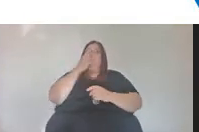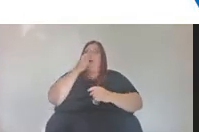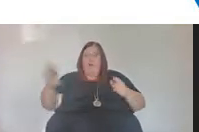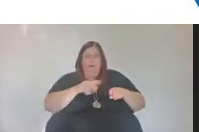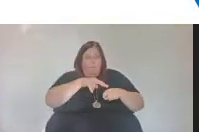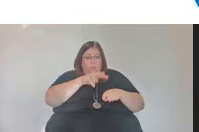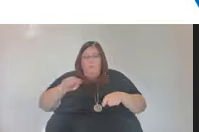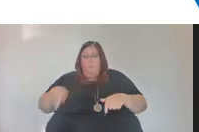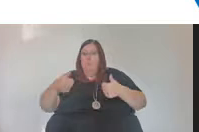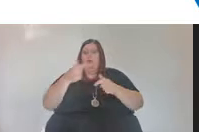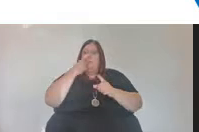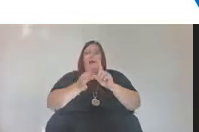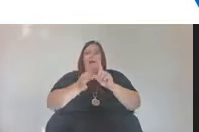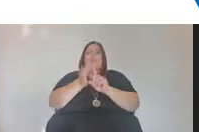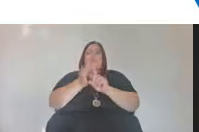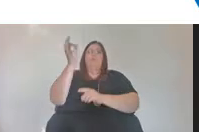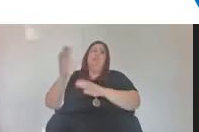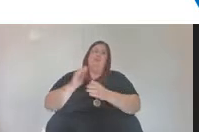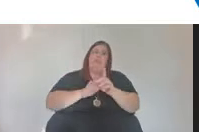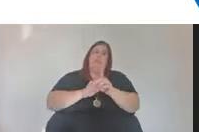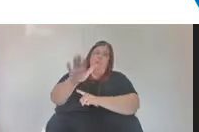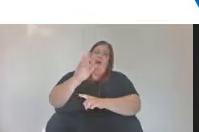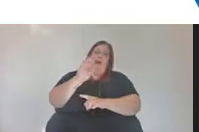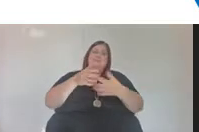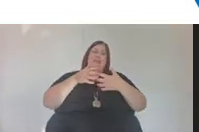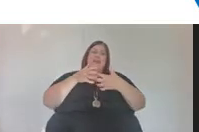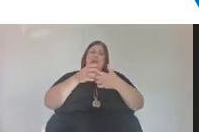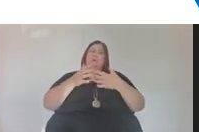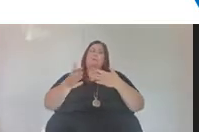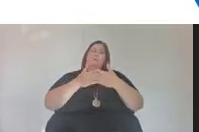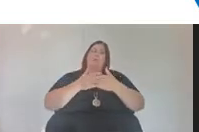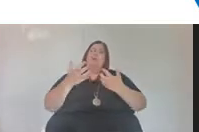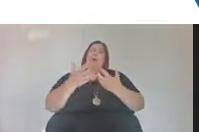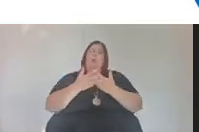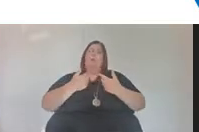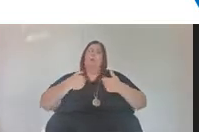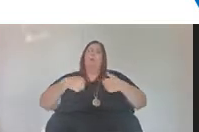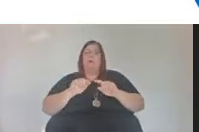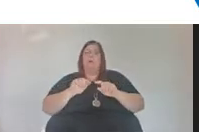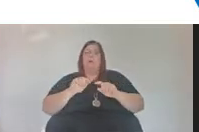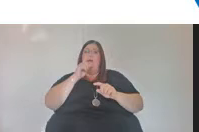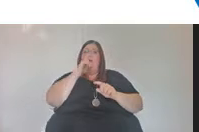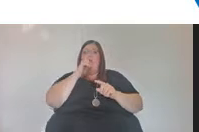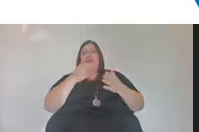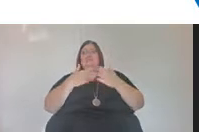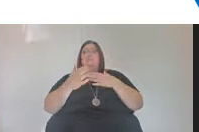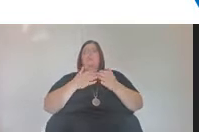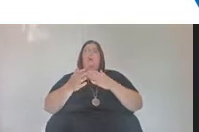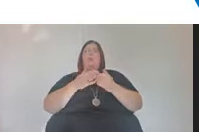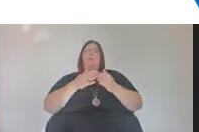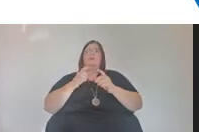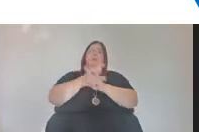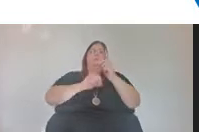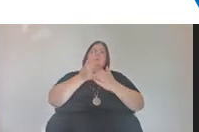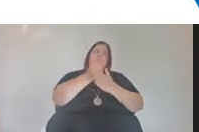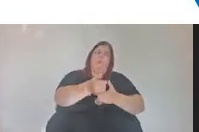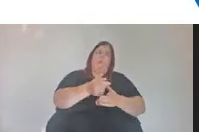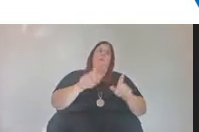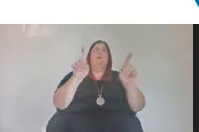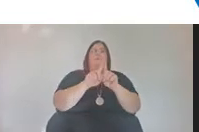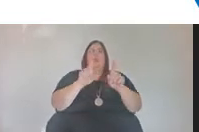to improve services and engaging them in the way that we tackle community support, as well as